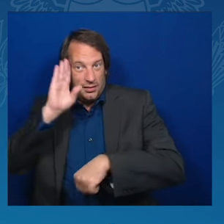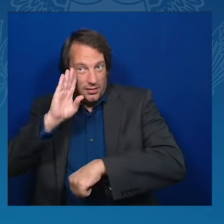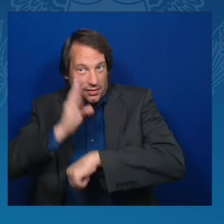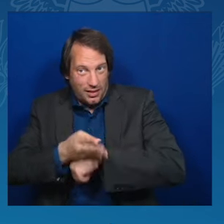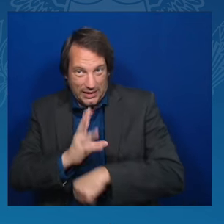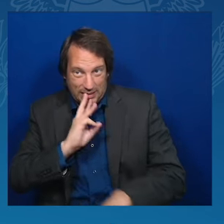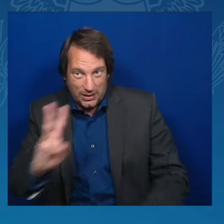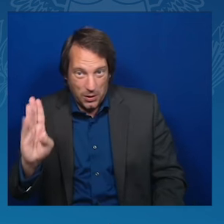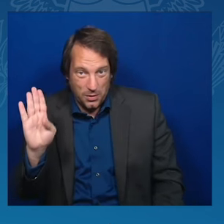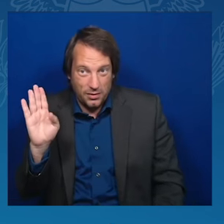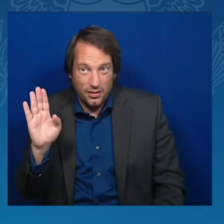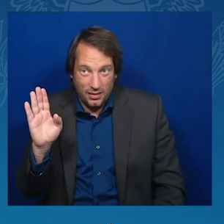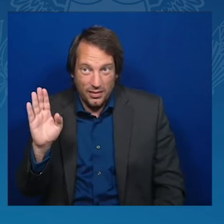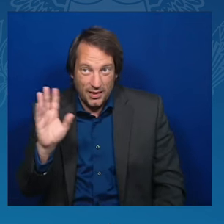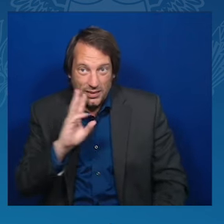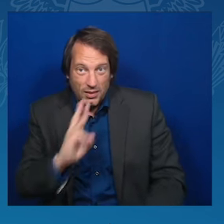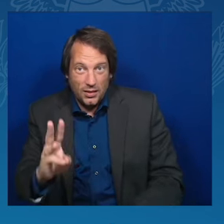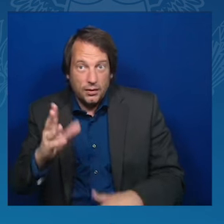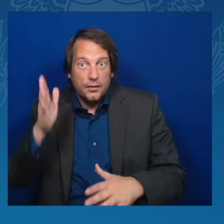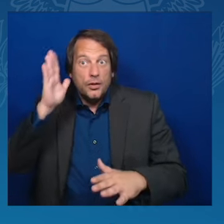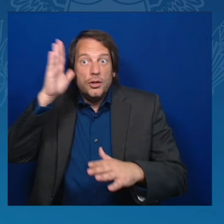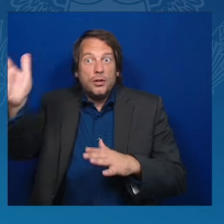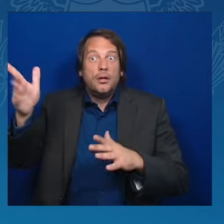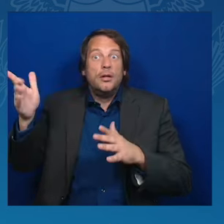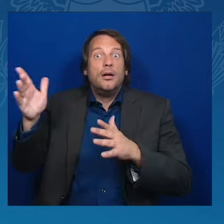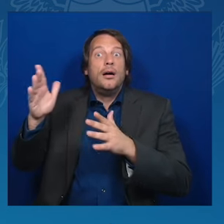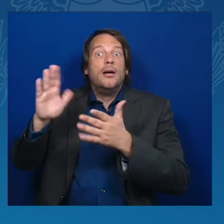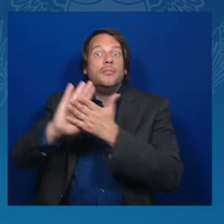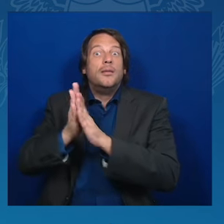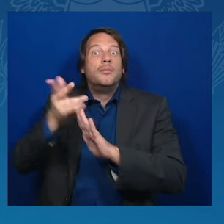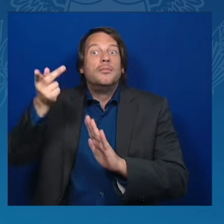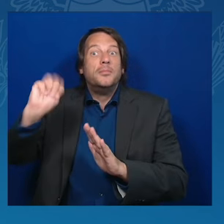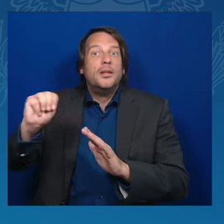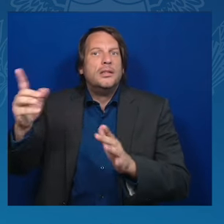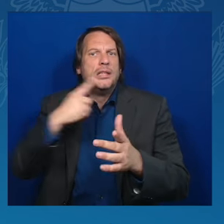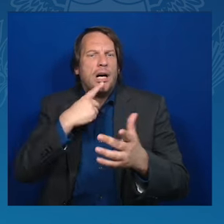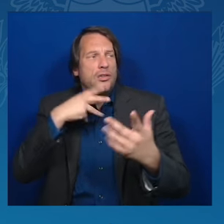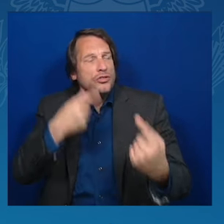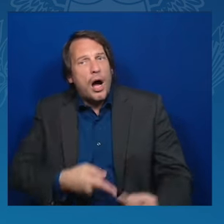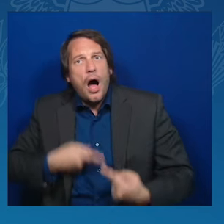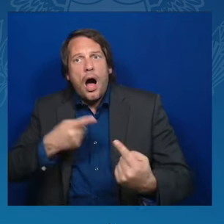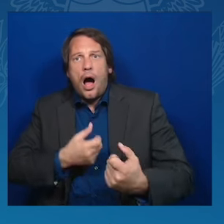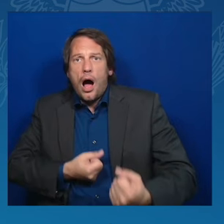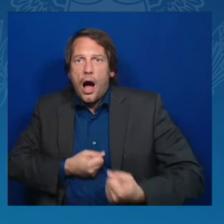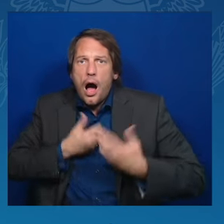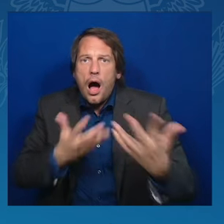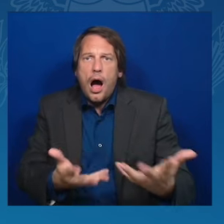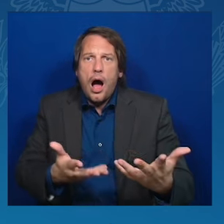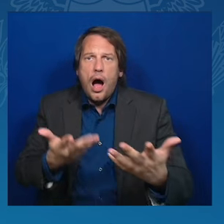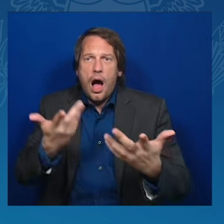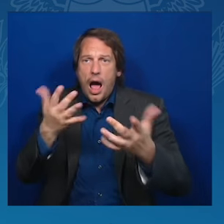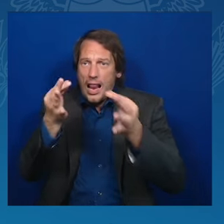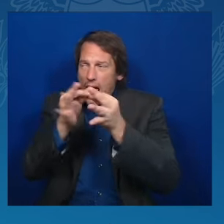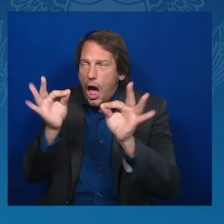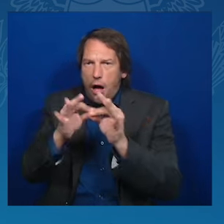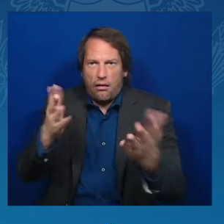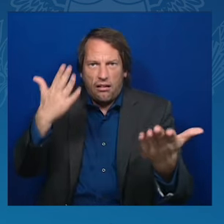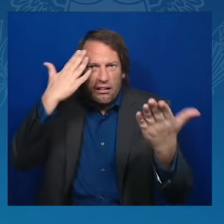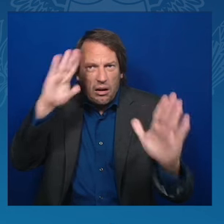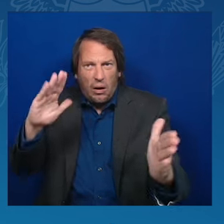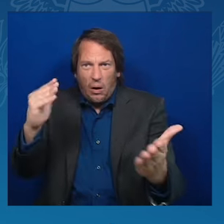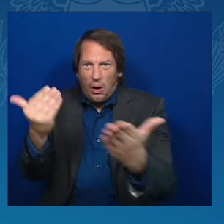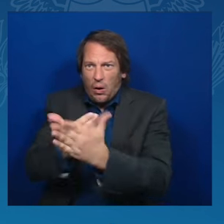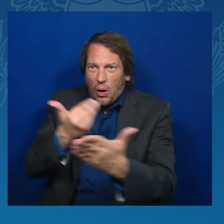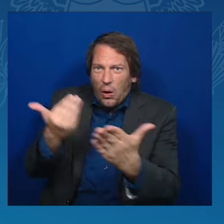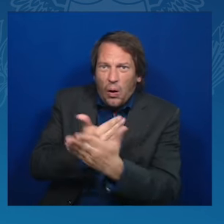and unfamiliar language taught him, and I quote, "the importance of listening, especially to those whose voices often go